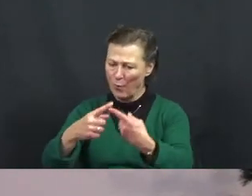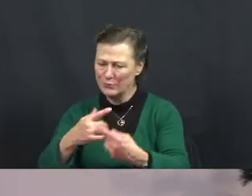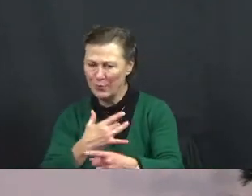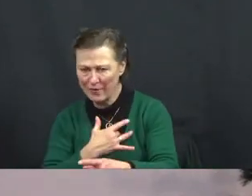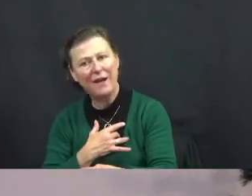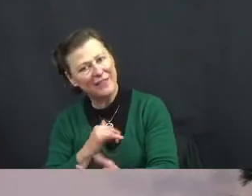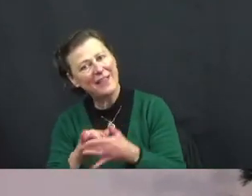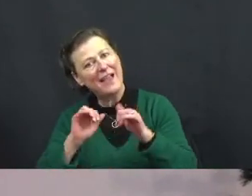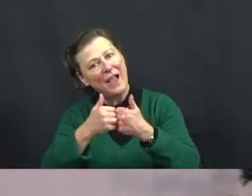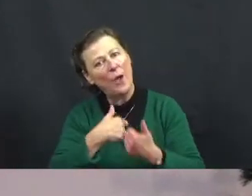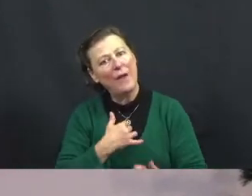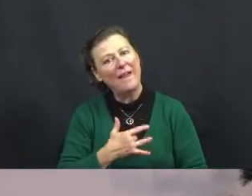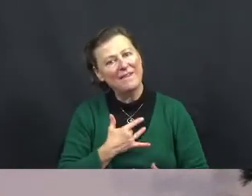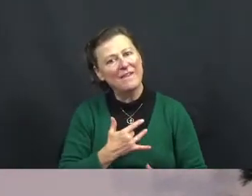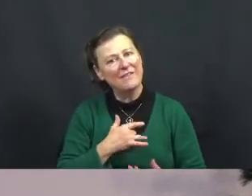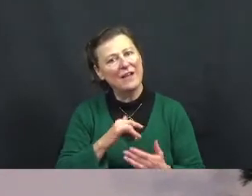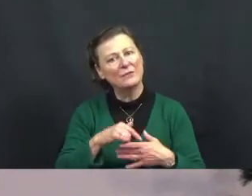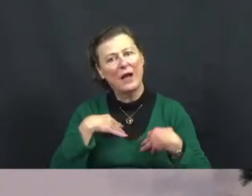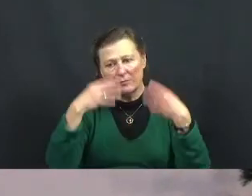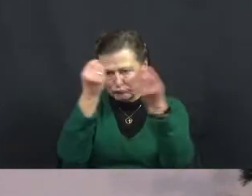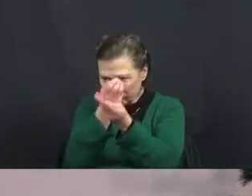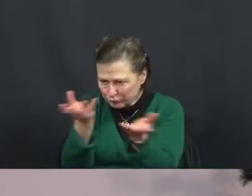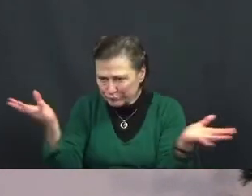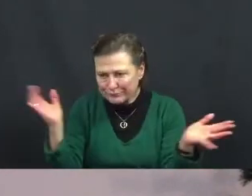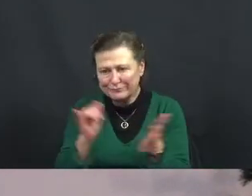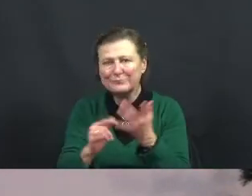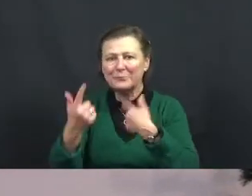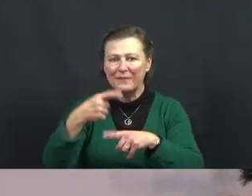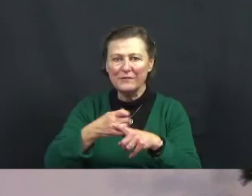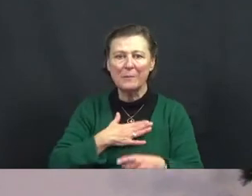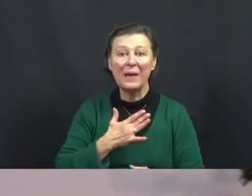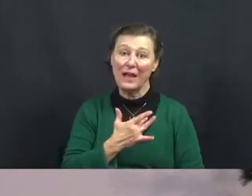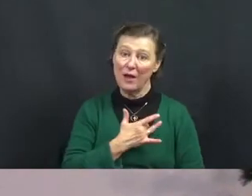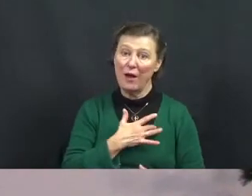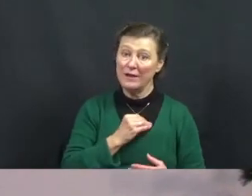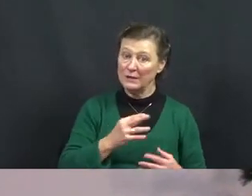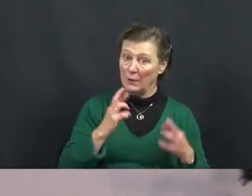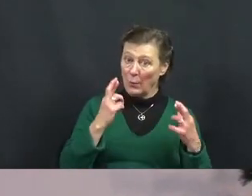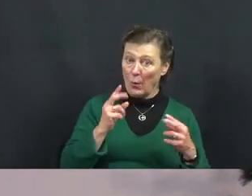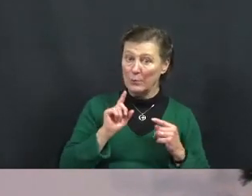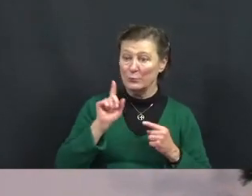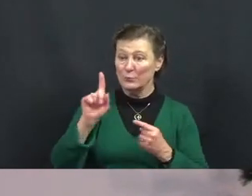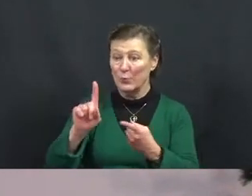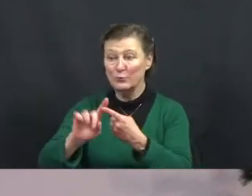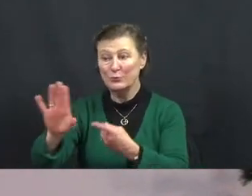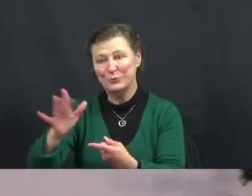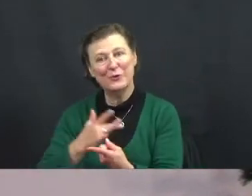so I told my listeners, this is really coming from my heart, and I hope it goes to your heart.